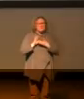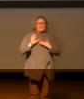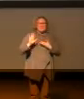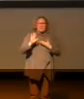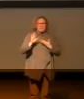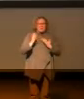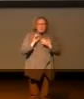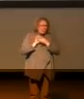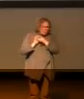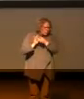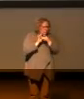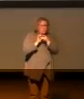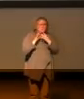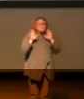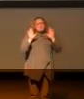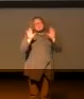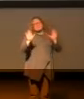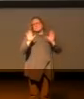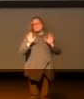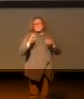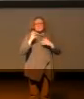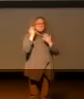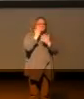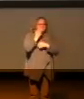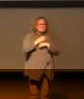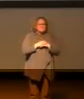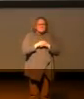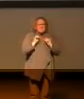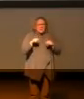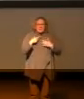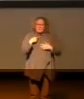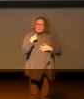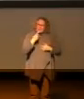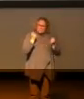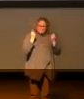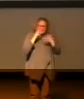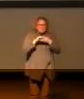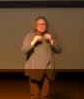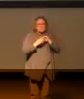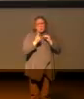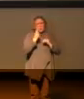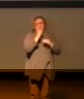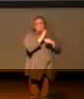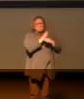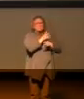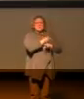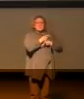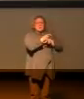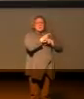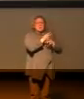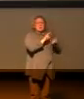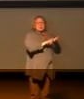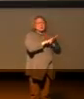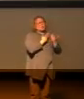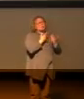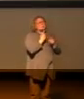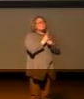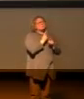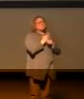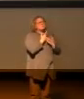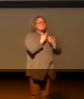after story on where a moderate care nurse went to an ICU and talked about the